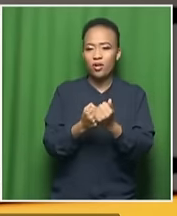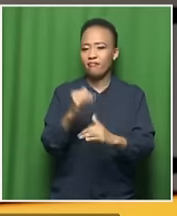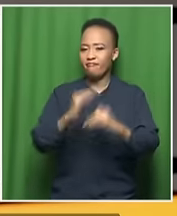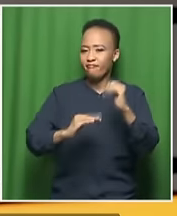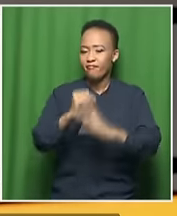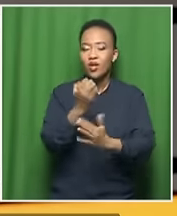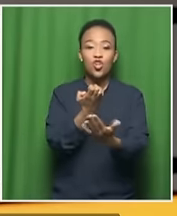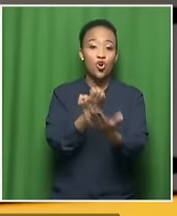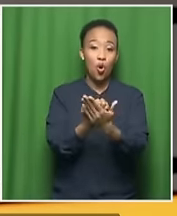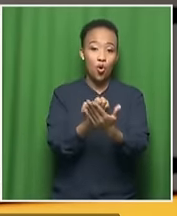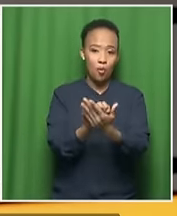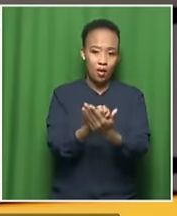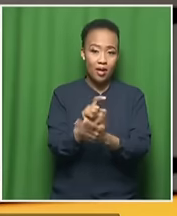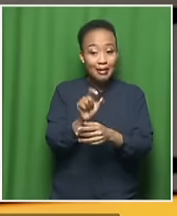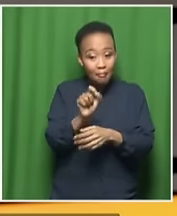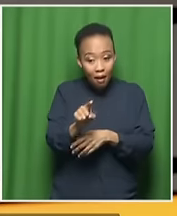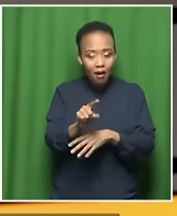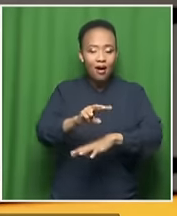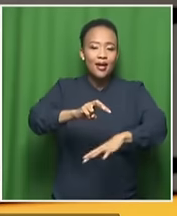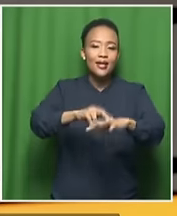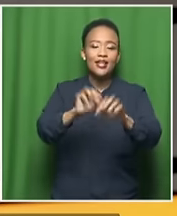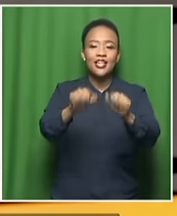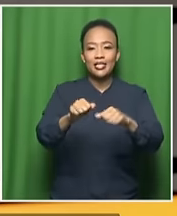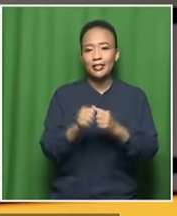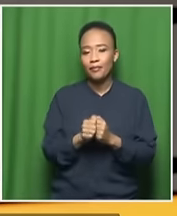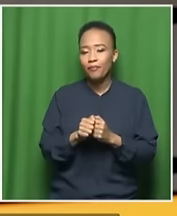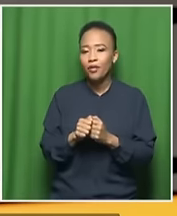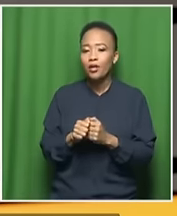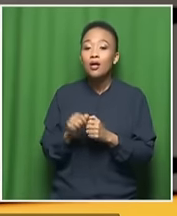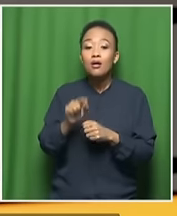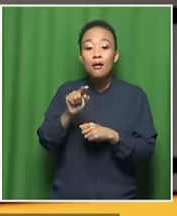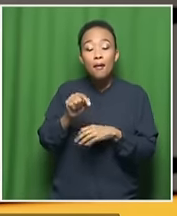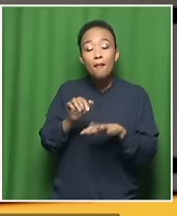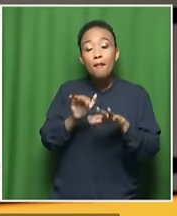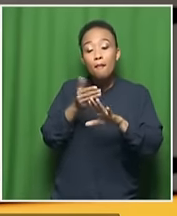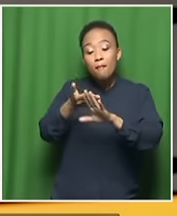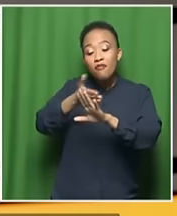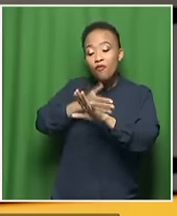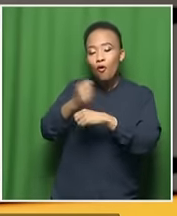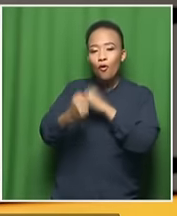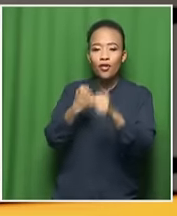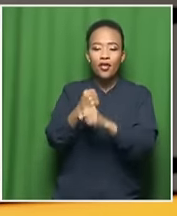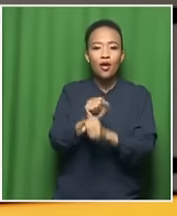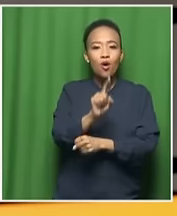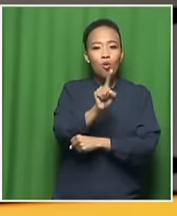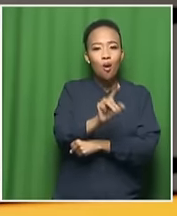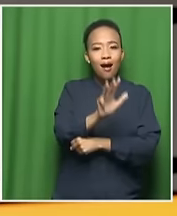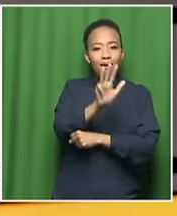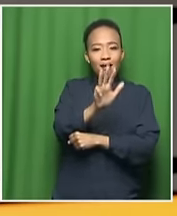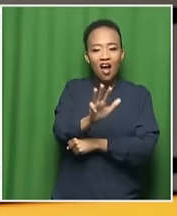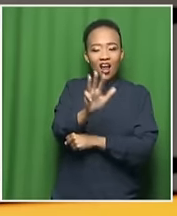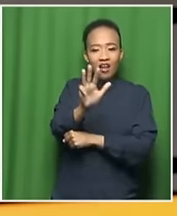And what I always say to people, because I say, yeah, but before 94, the people were